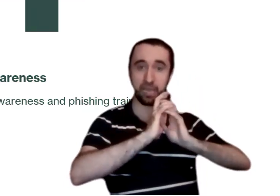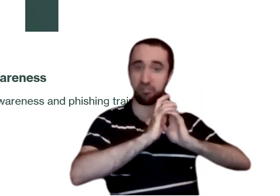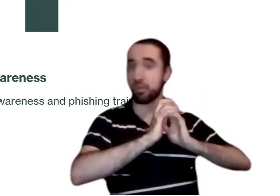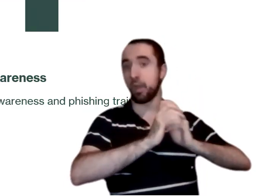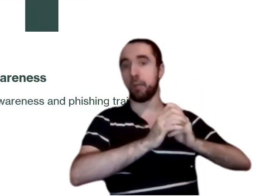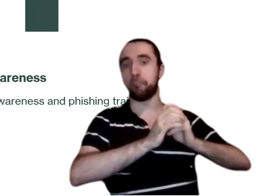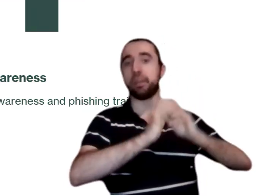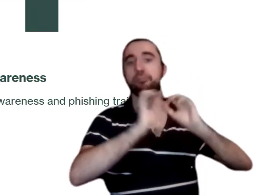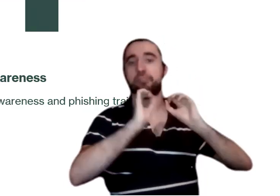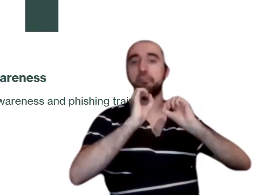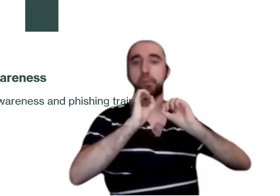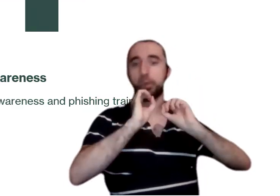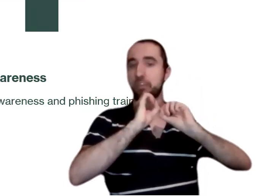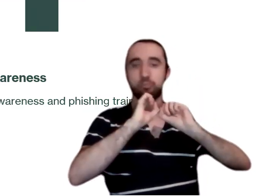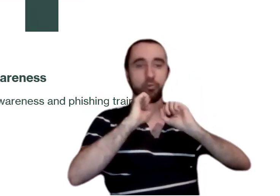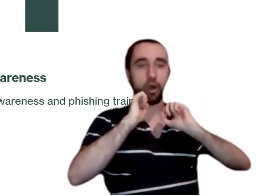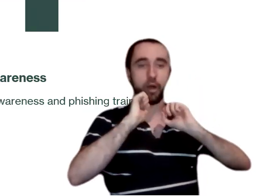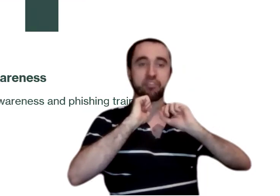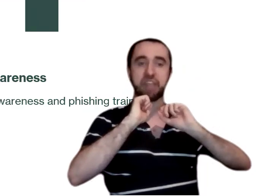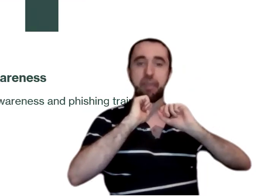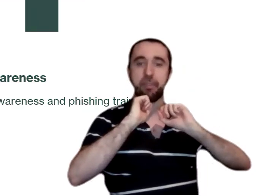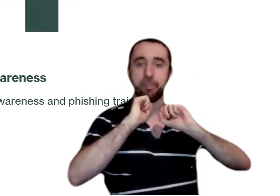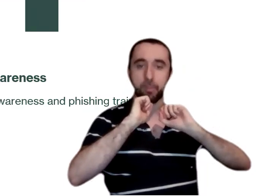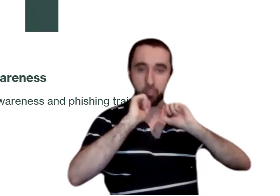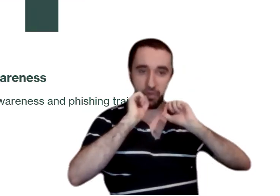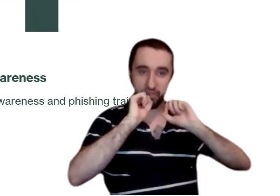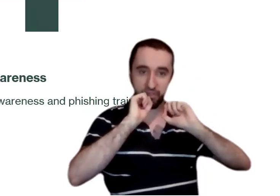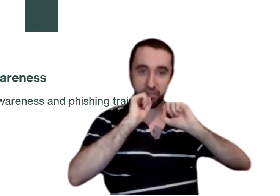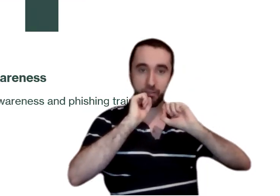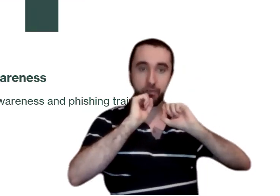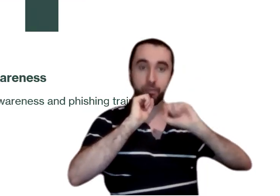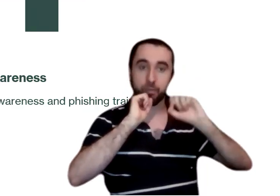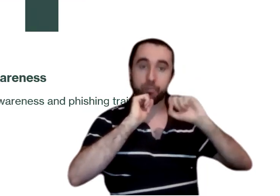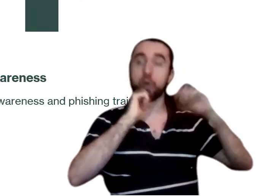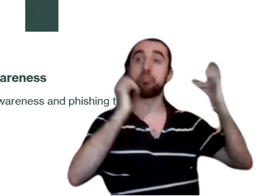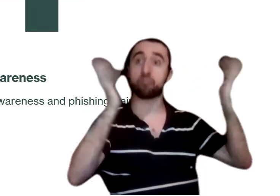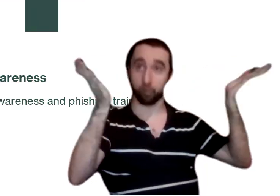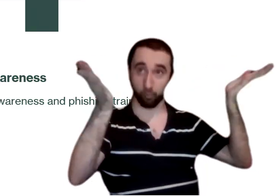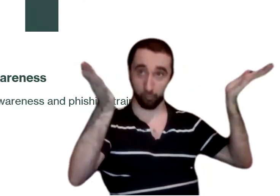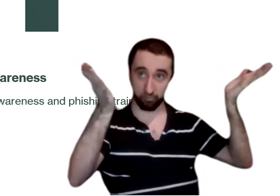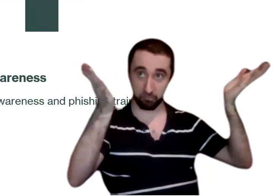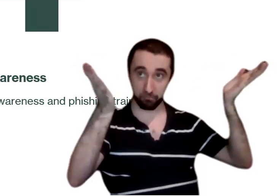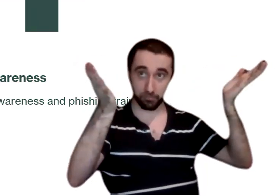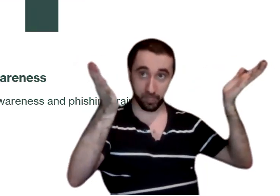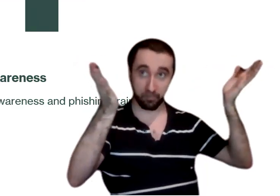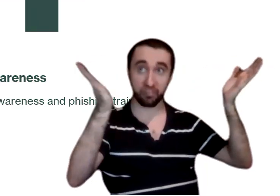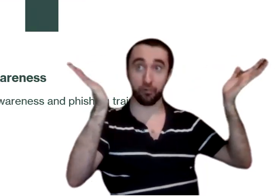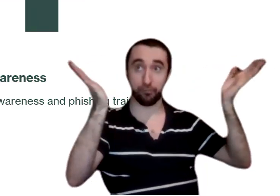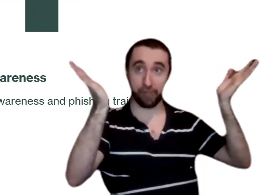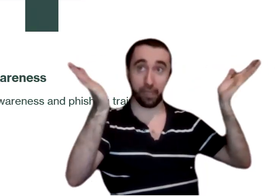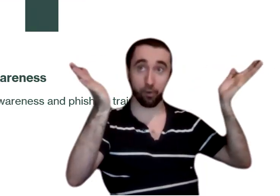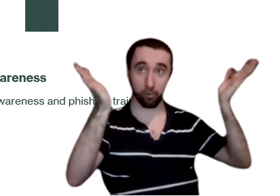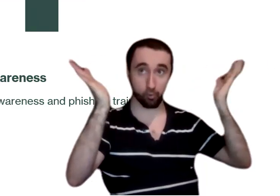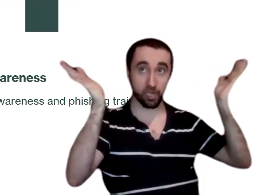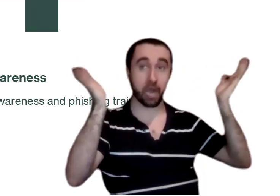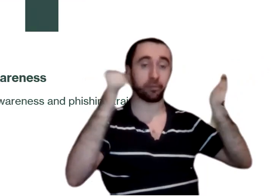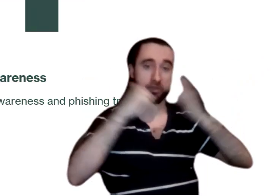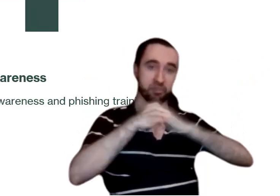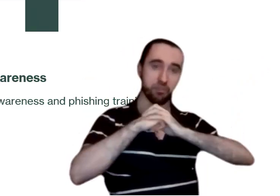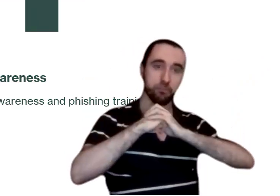in place, but if the employees do not understand the risks, those tools can still